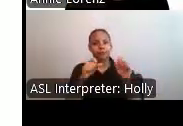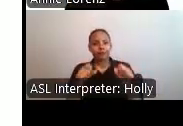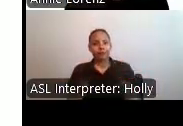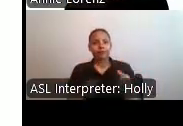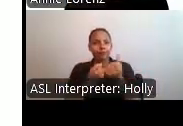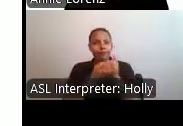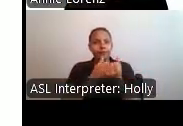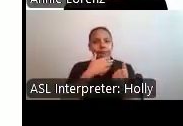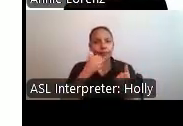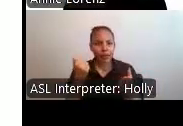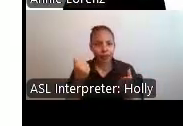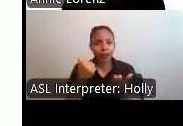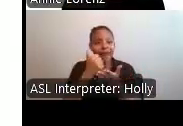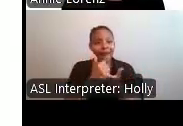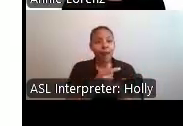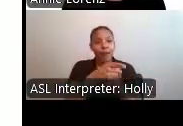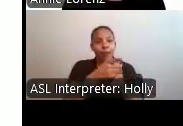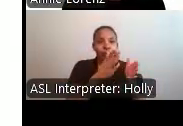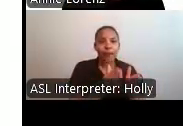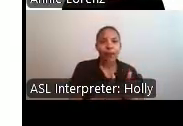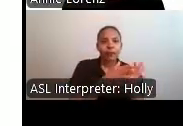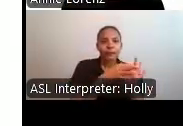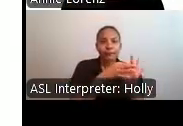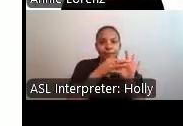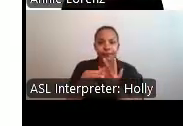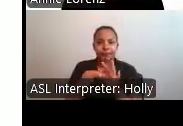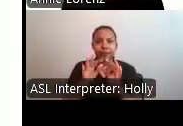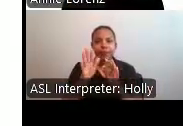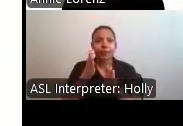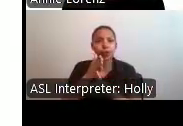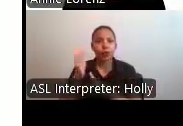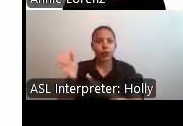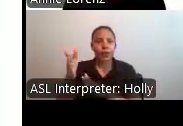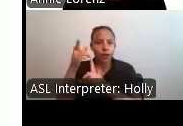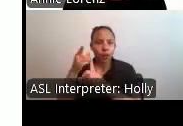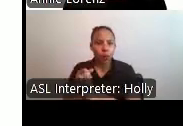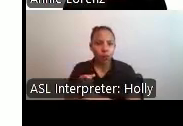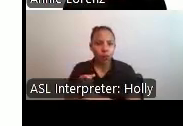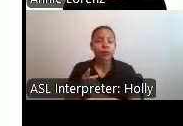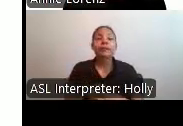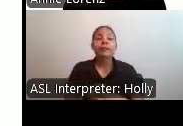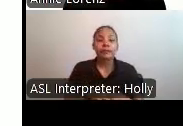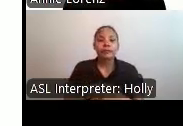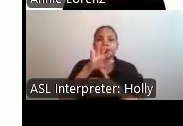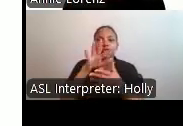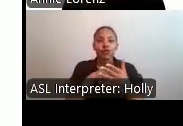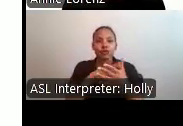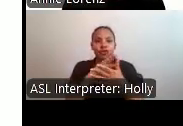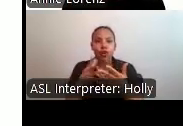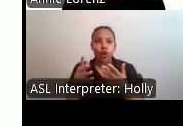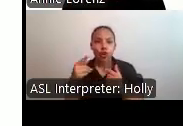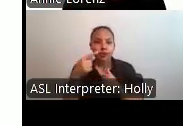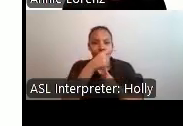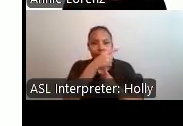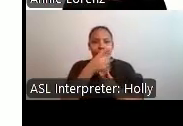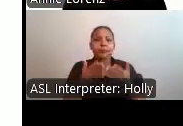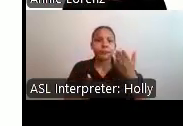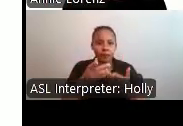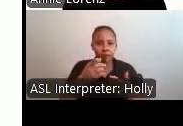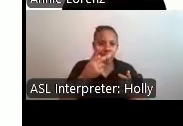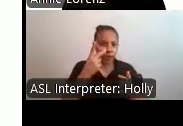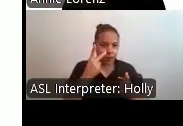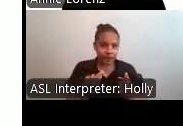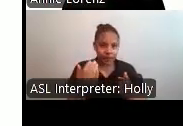goals. On this chart are a few examples you may have already seen in your work and how they might show up in everyday